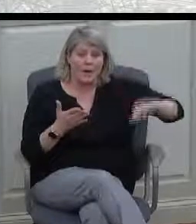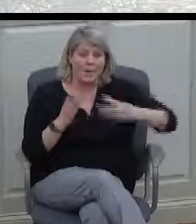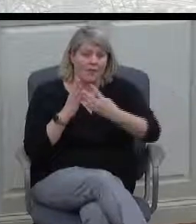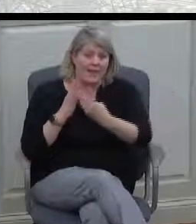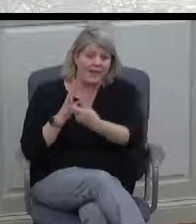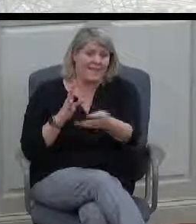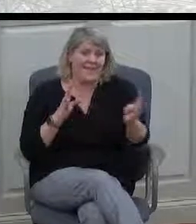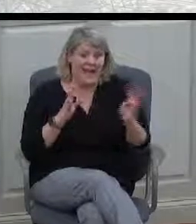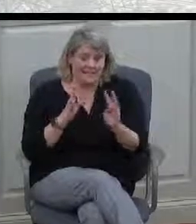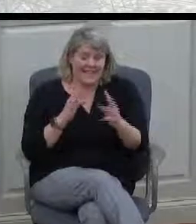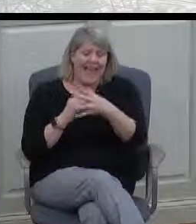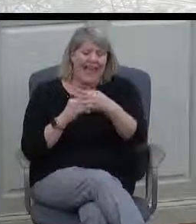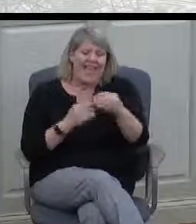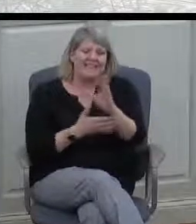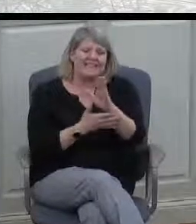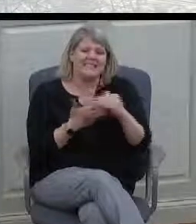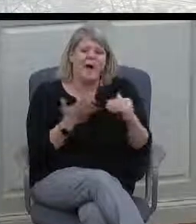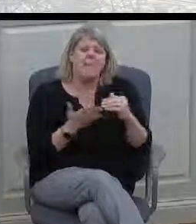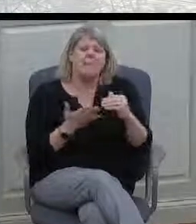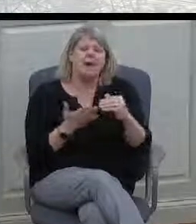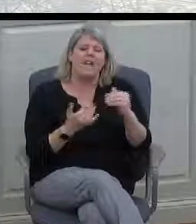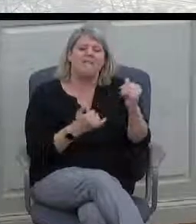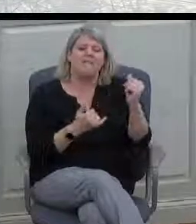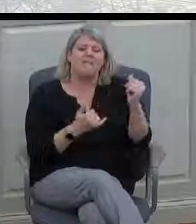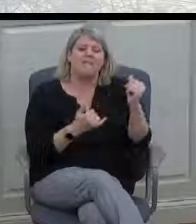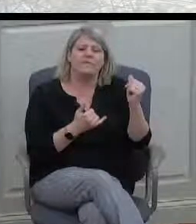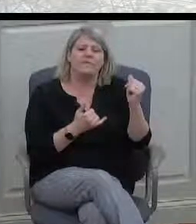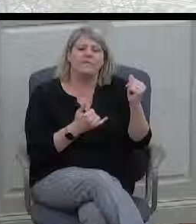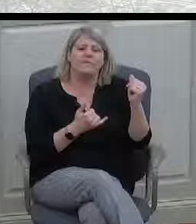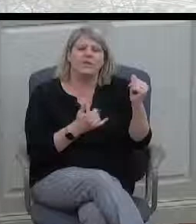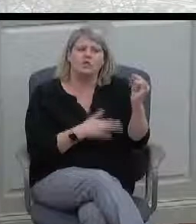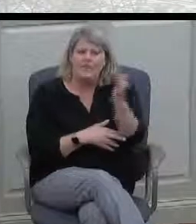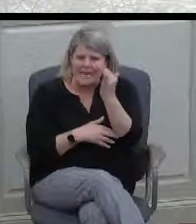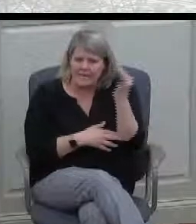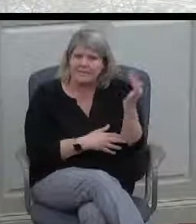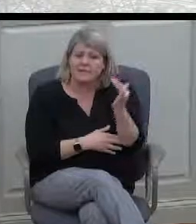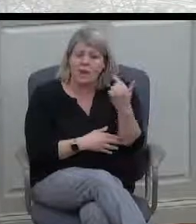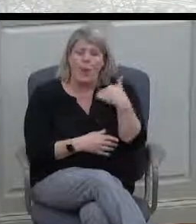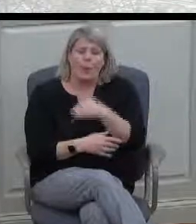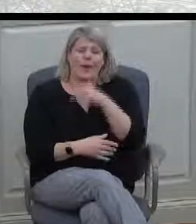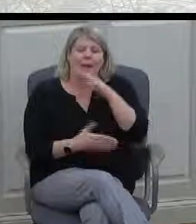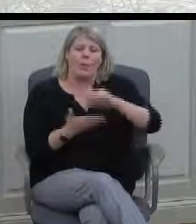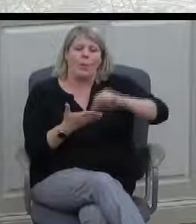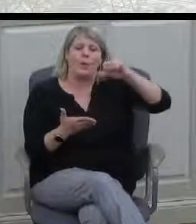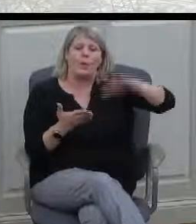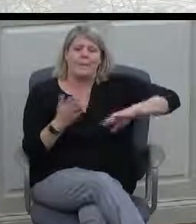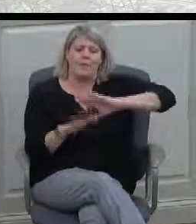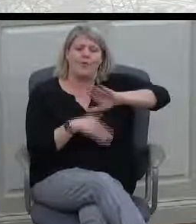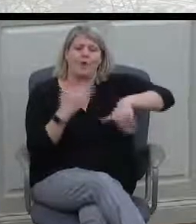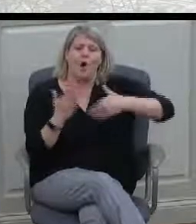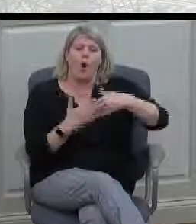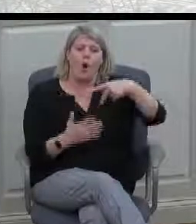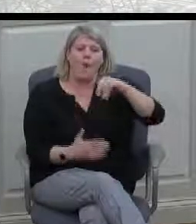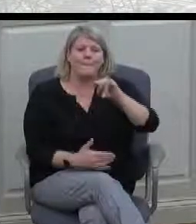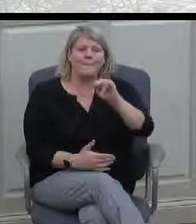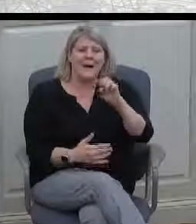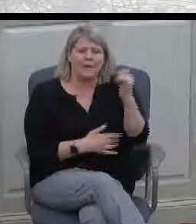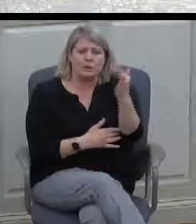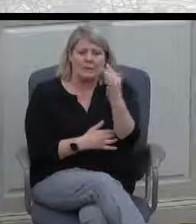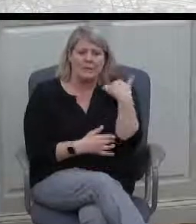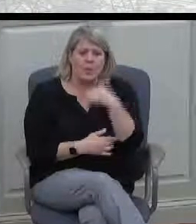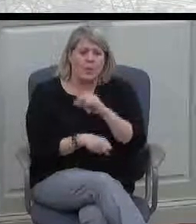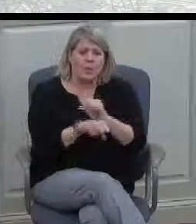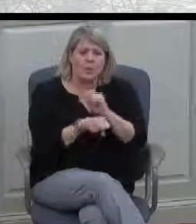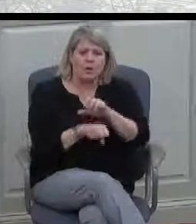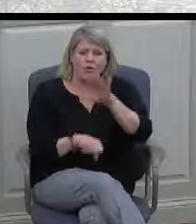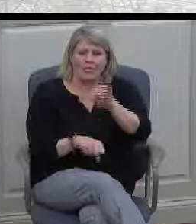Street property. We're going to remove every other pine tree between the cemetery and that new property. That's one of the things we've kind of worked on lately